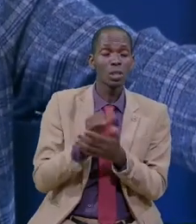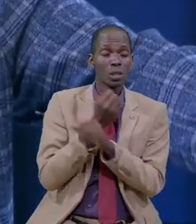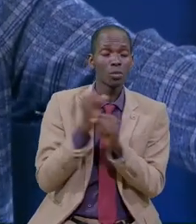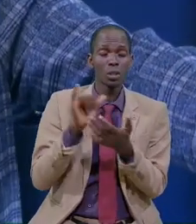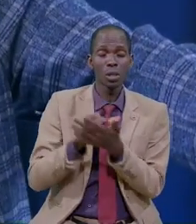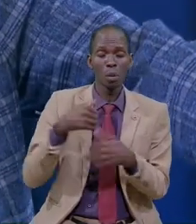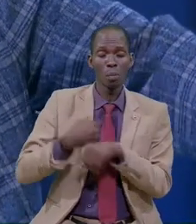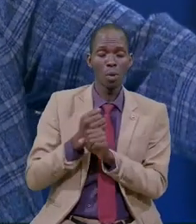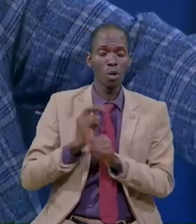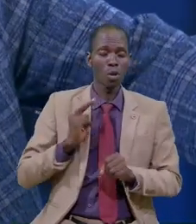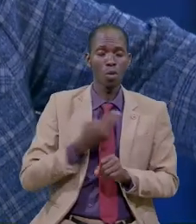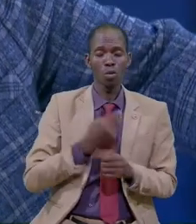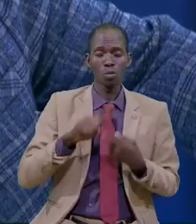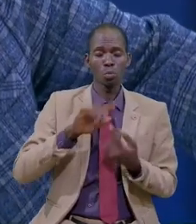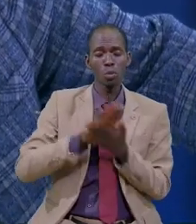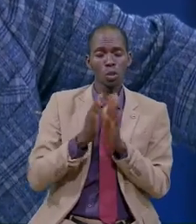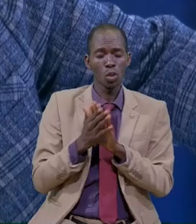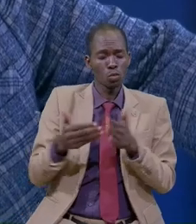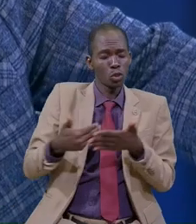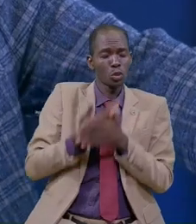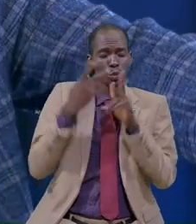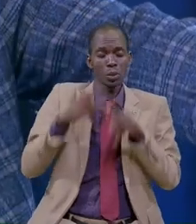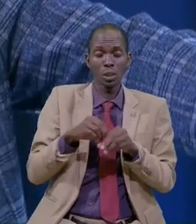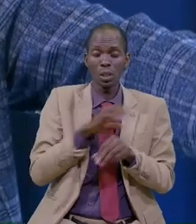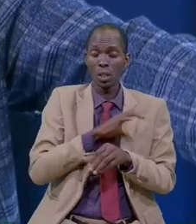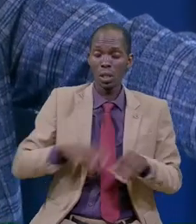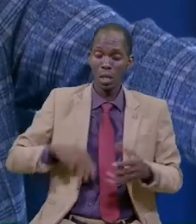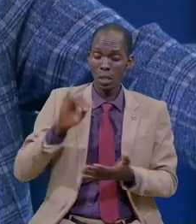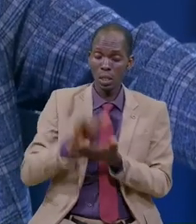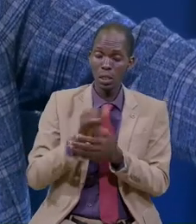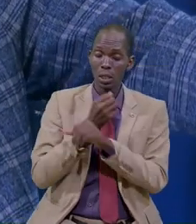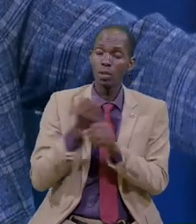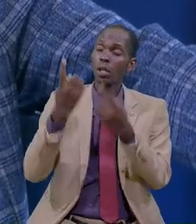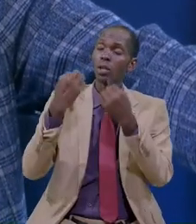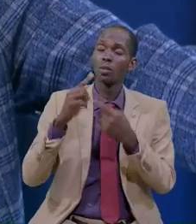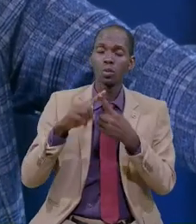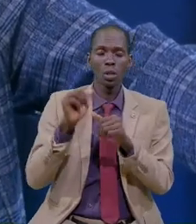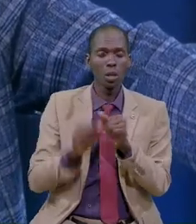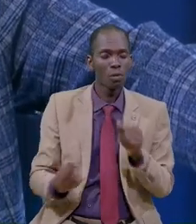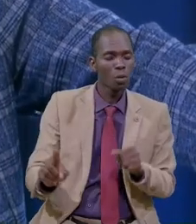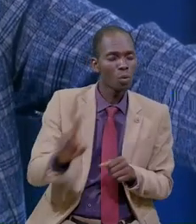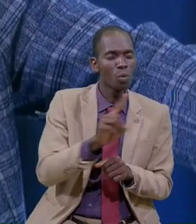new creatures le salut in Christ, qui that fait salvation nous, has come de to nouvelles everyone créatures en Christ, asking,